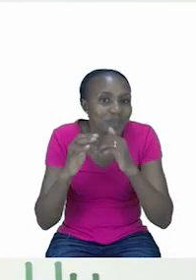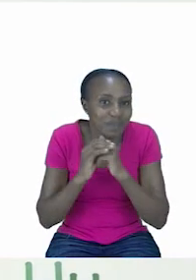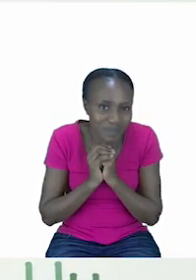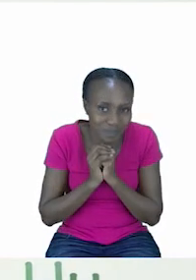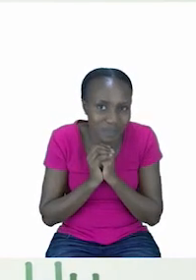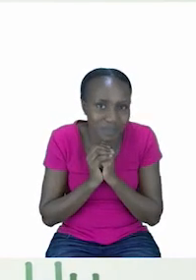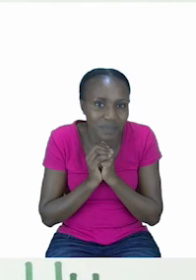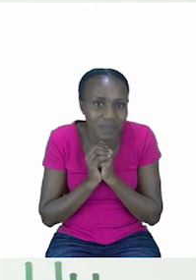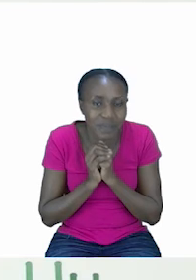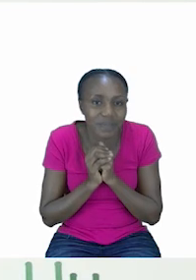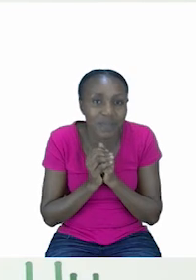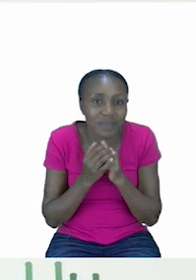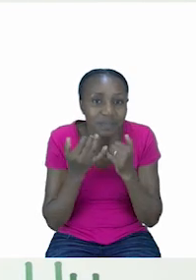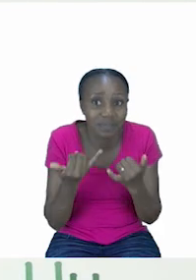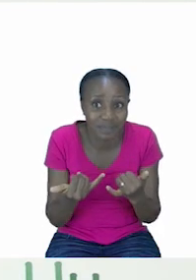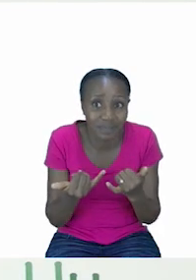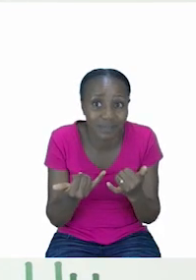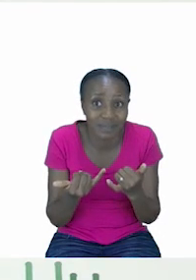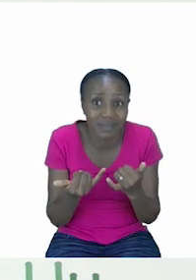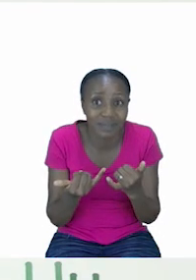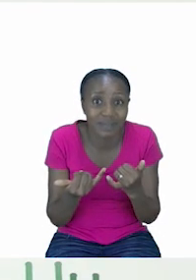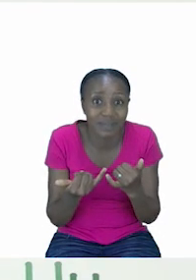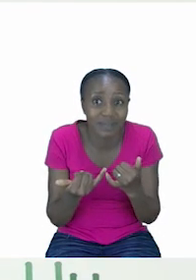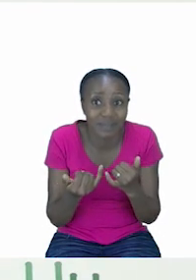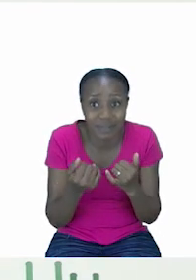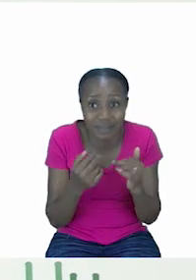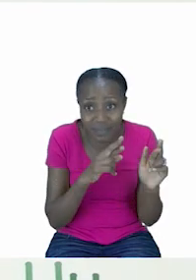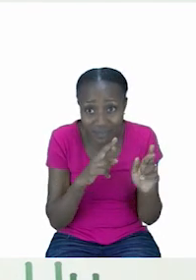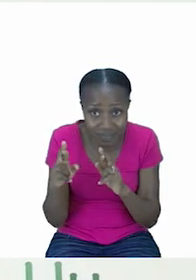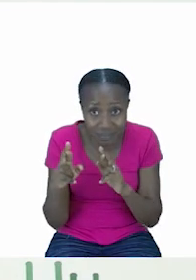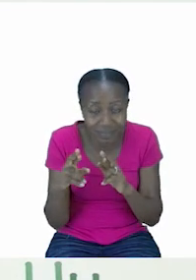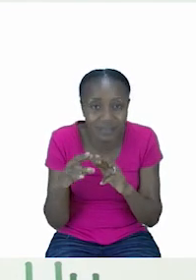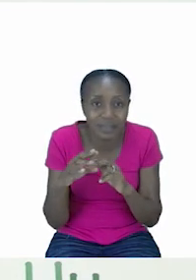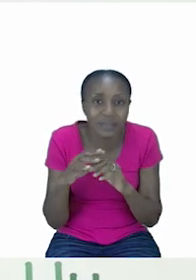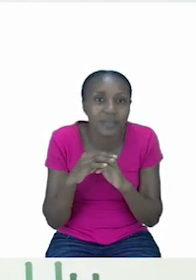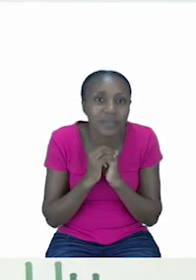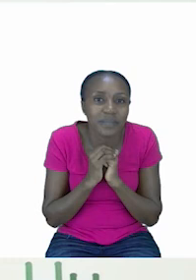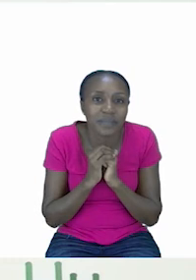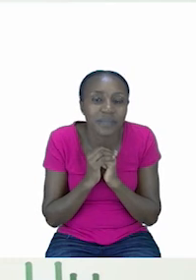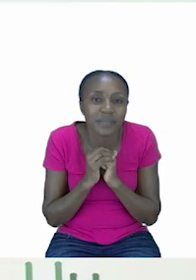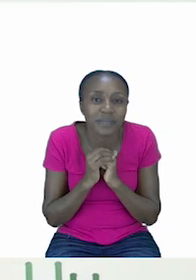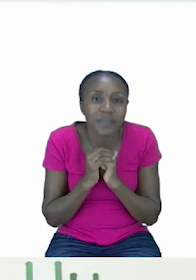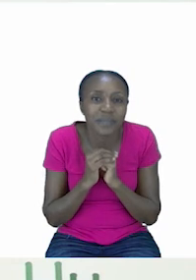with our color. Are you ready? Well done. Let's go.